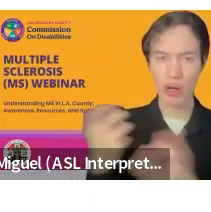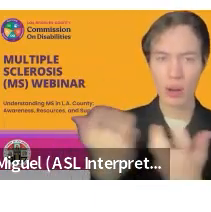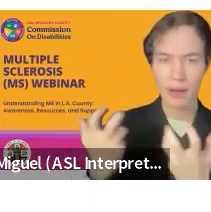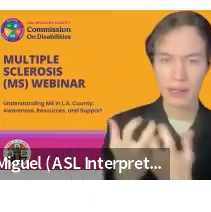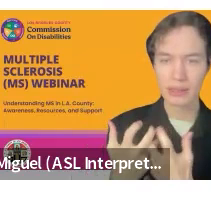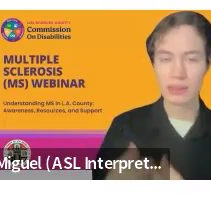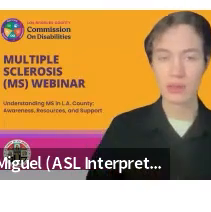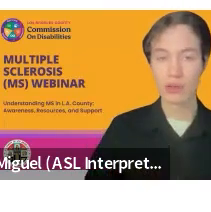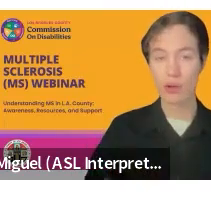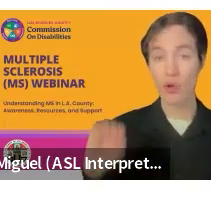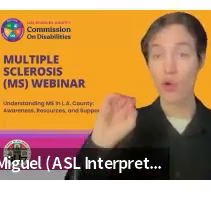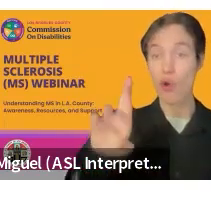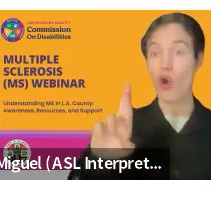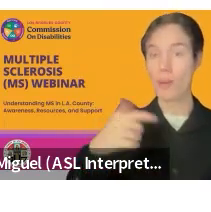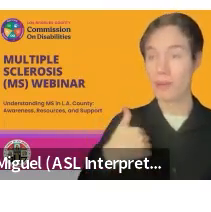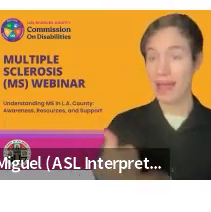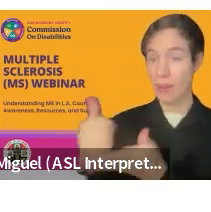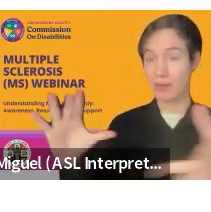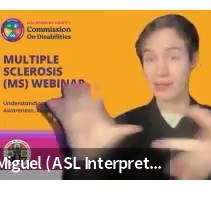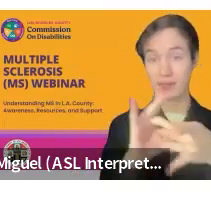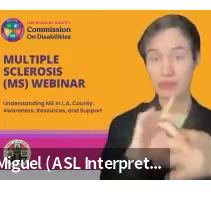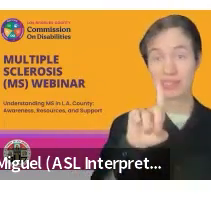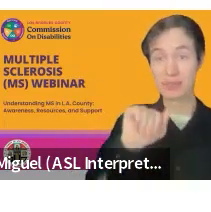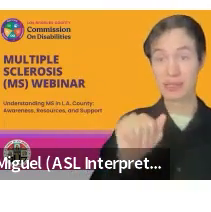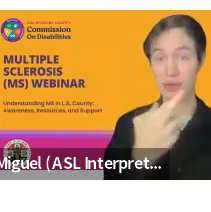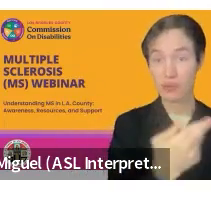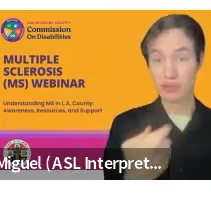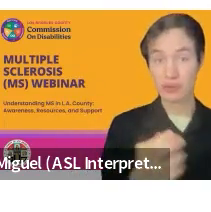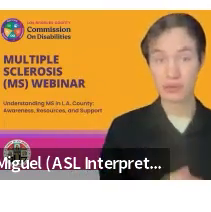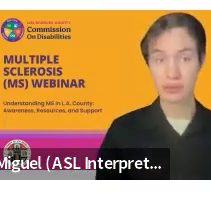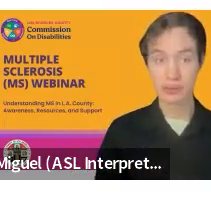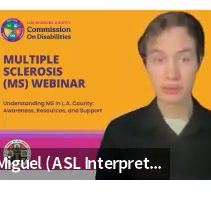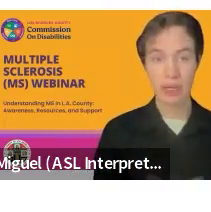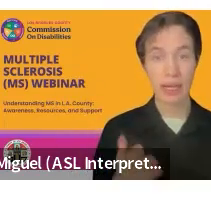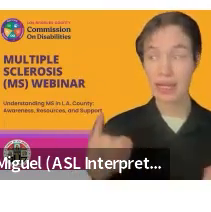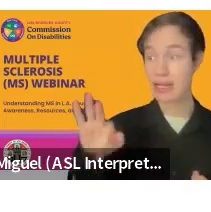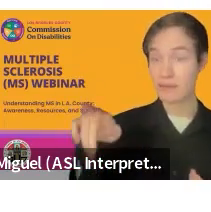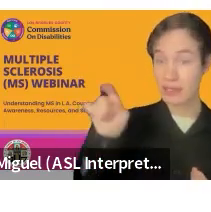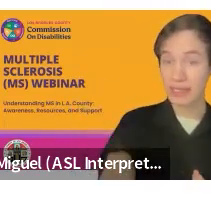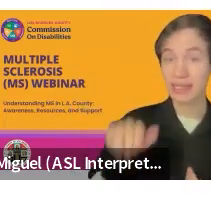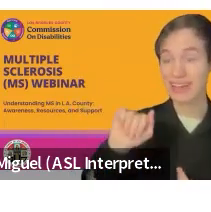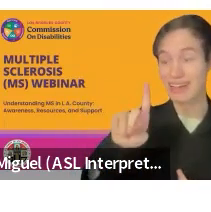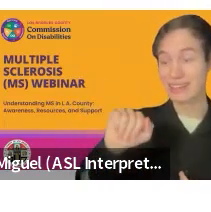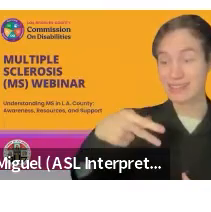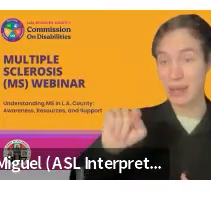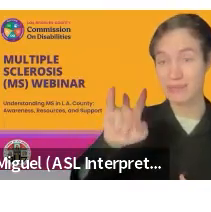them into disability resources. I make sure they get all the adaptive equipment they need, and then I really